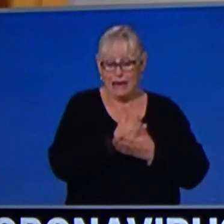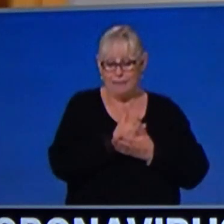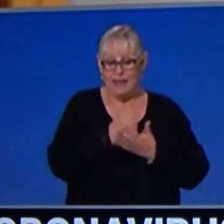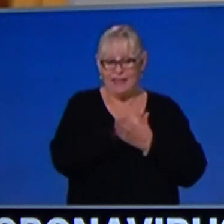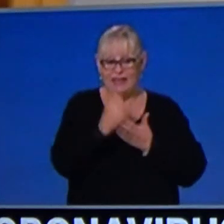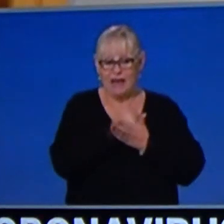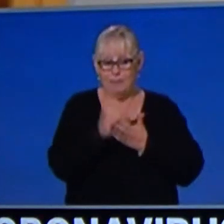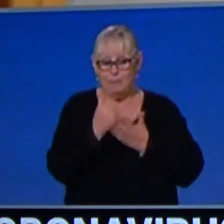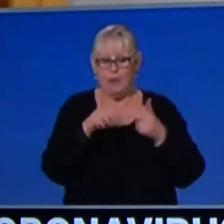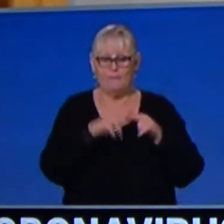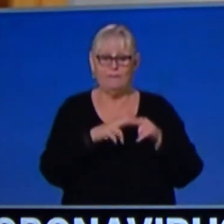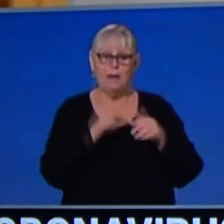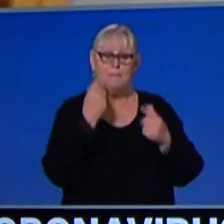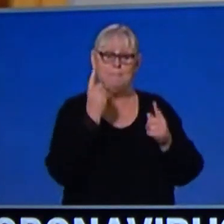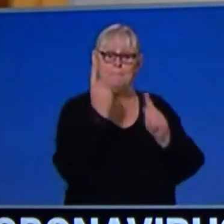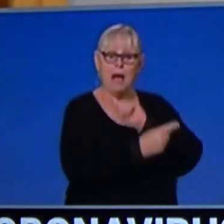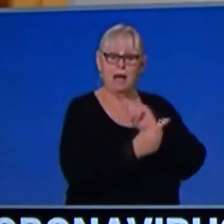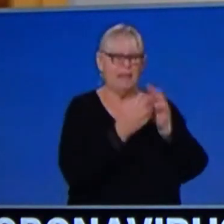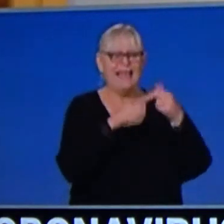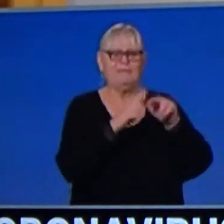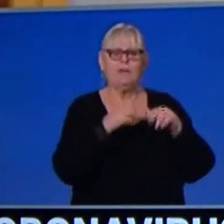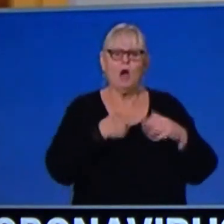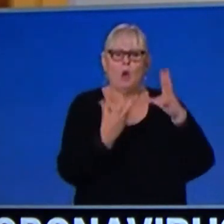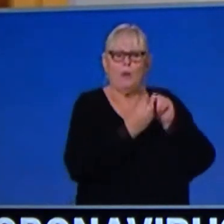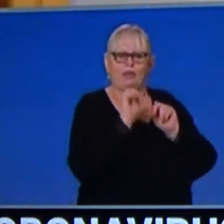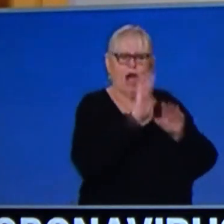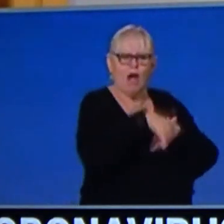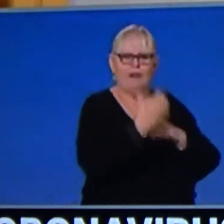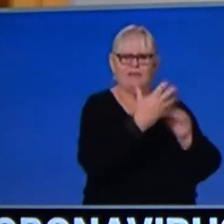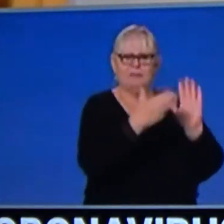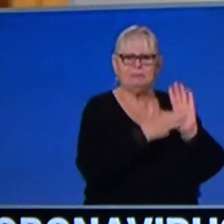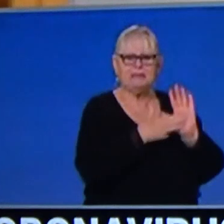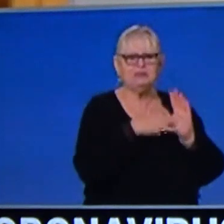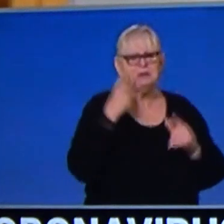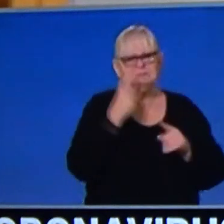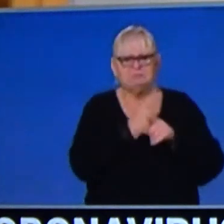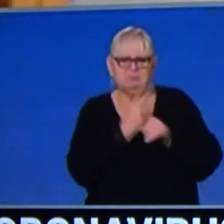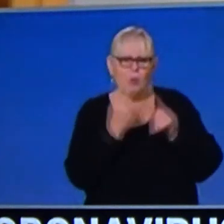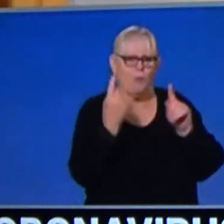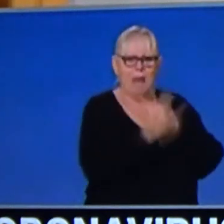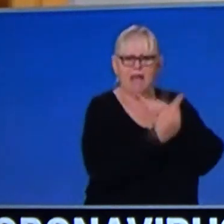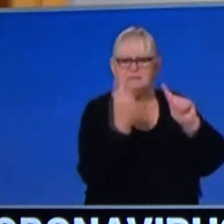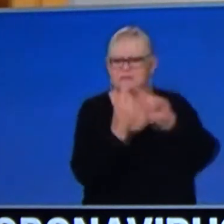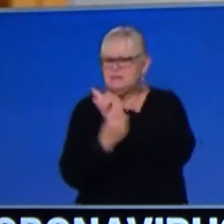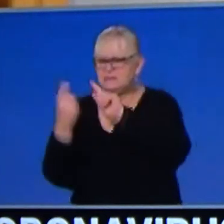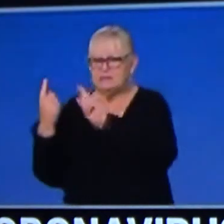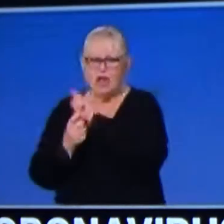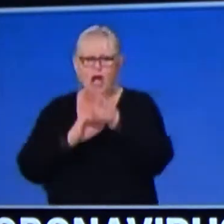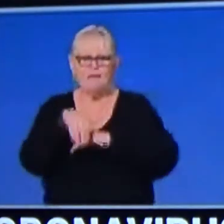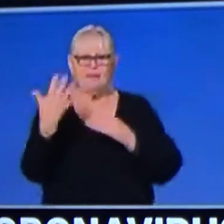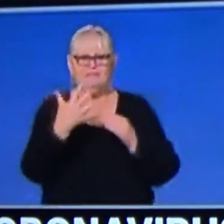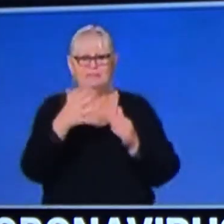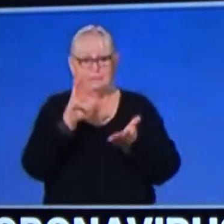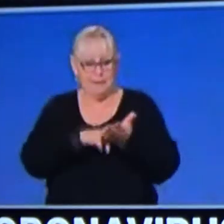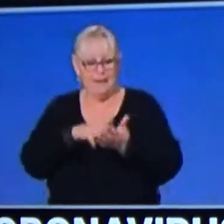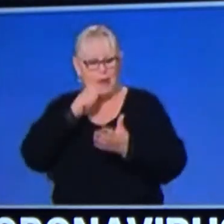a rolling period? So it will require those to be collected. And will you consider less privacy intrusive options such as the model advanced by Google and